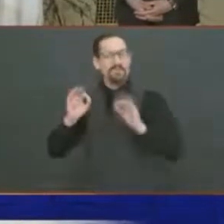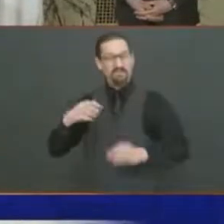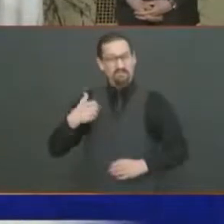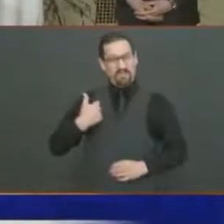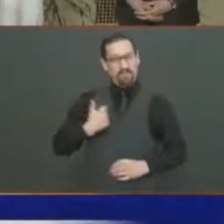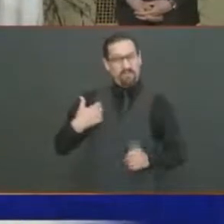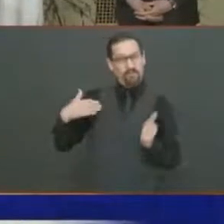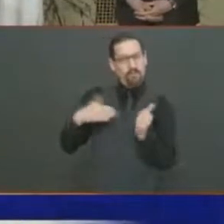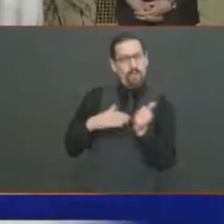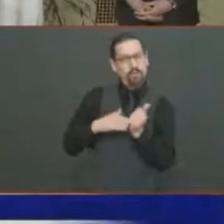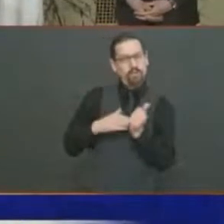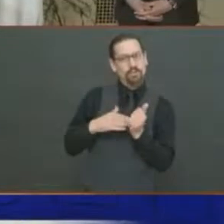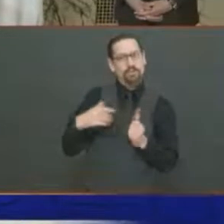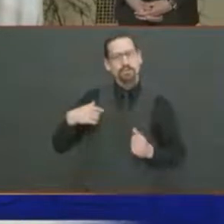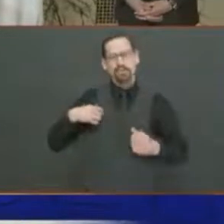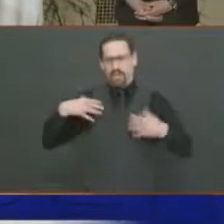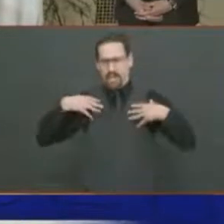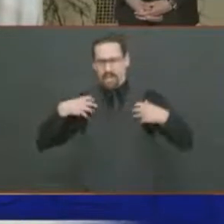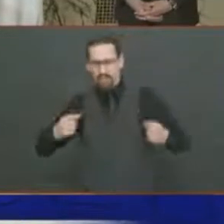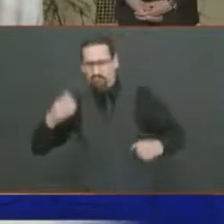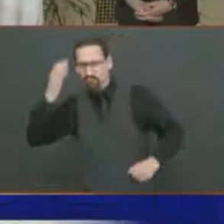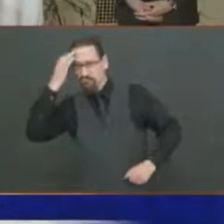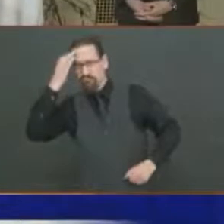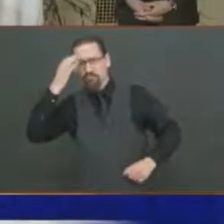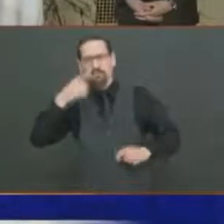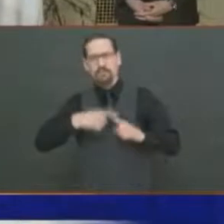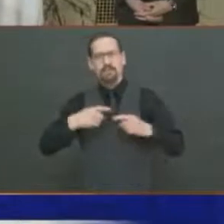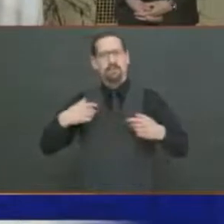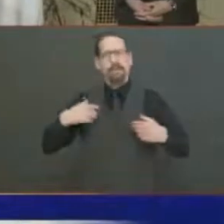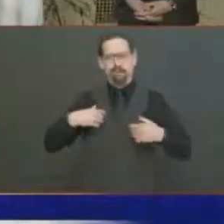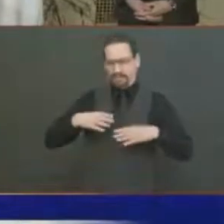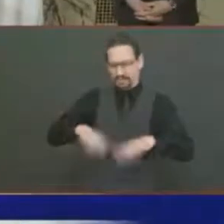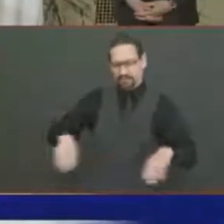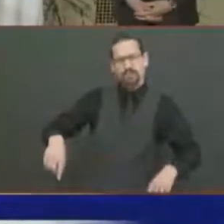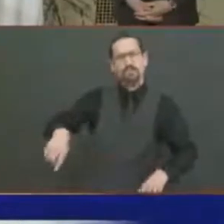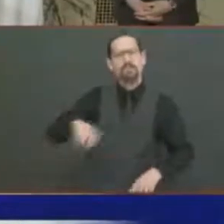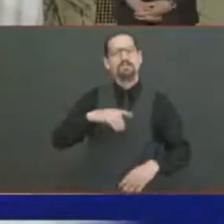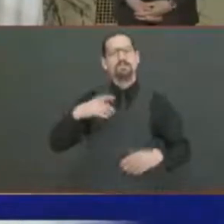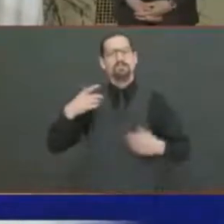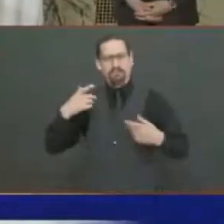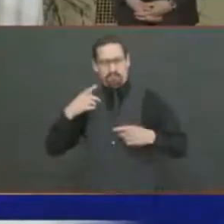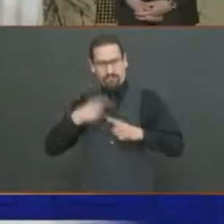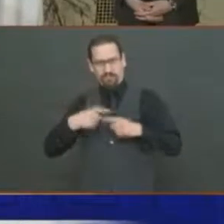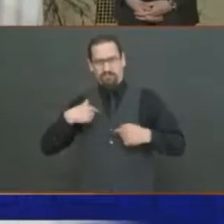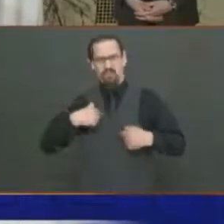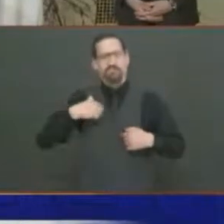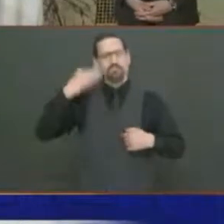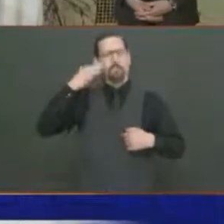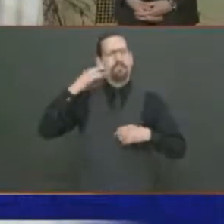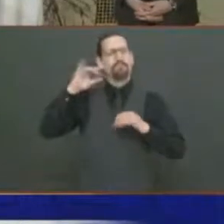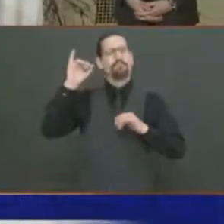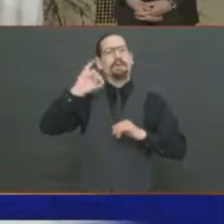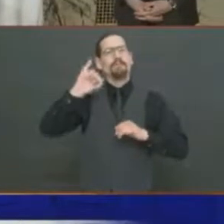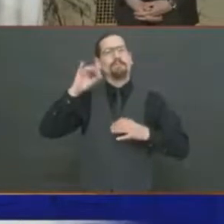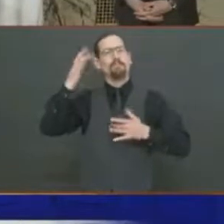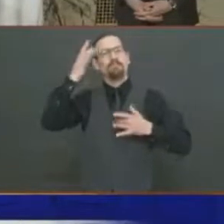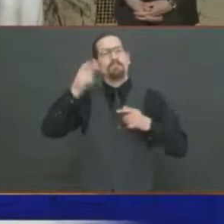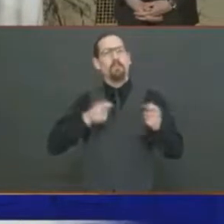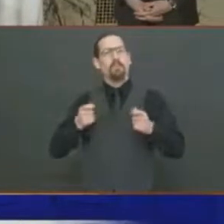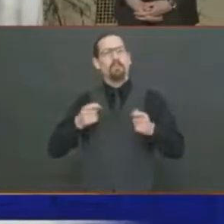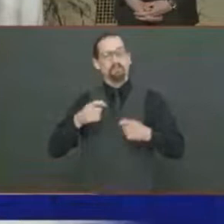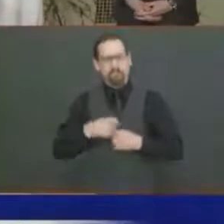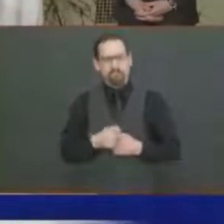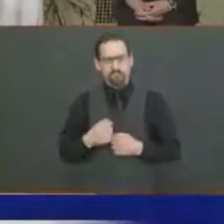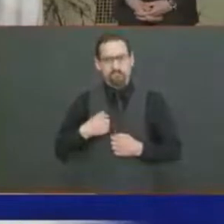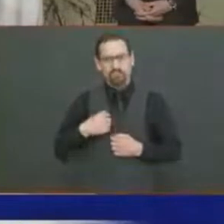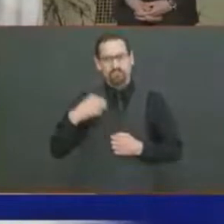pediatric infectious disease doctor, I've wanted to make sure that you have the science and the information so that you have an understanding